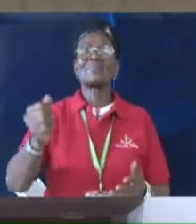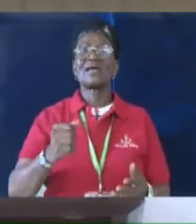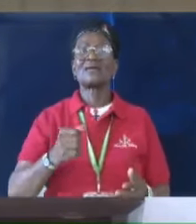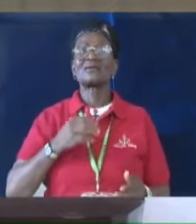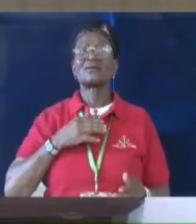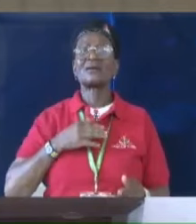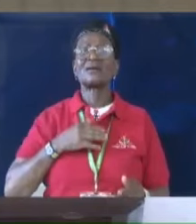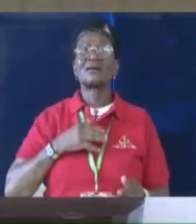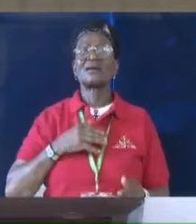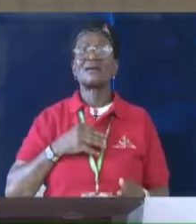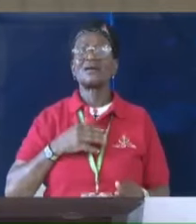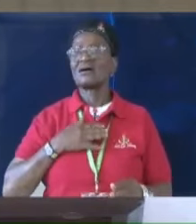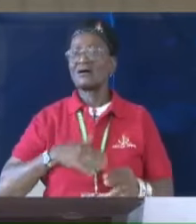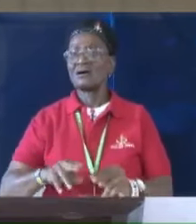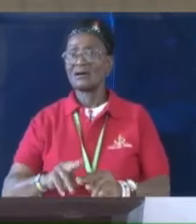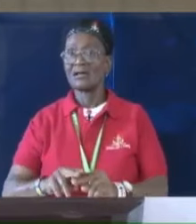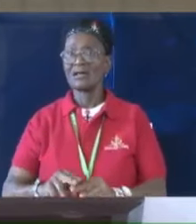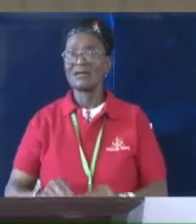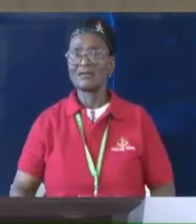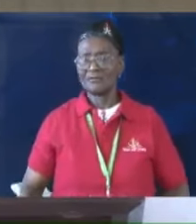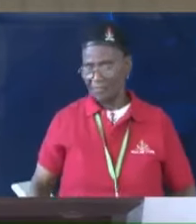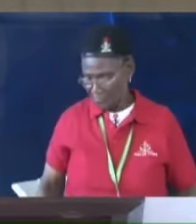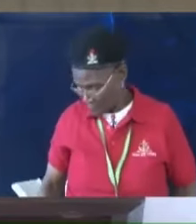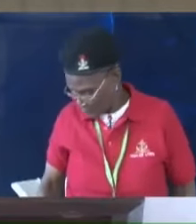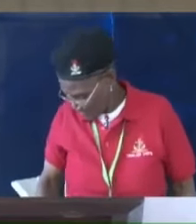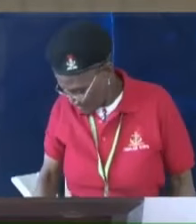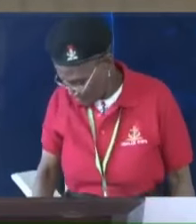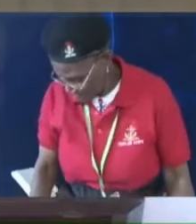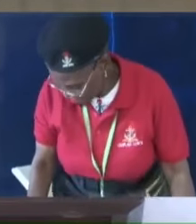Let me very quickly go to the Word of God,